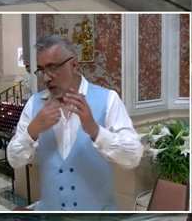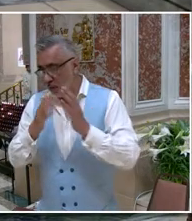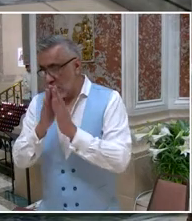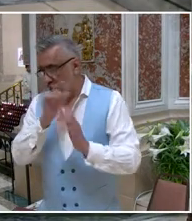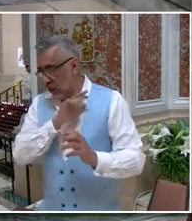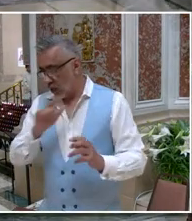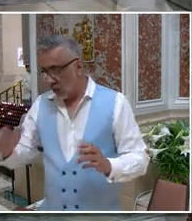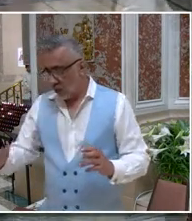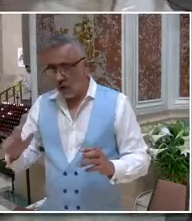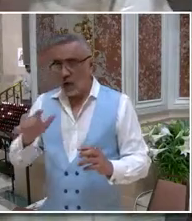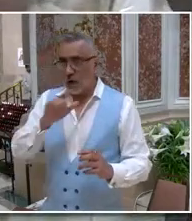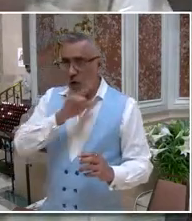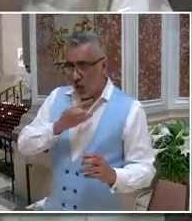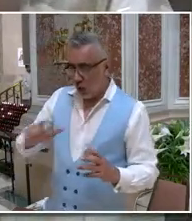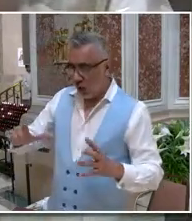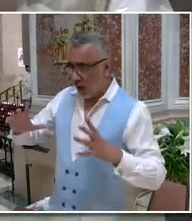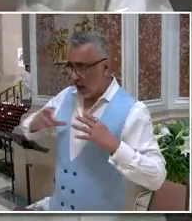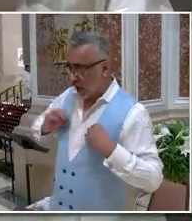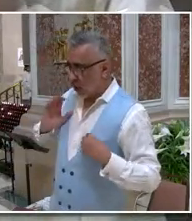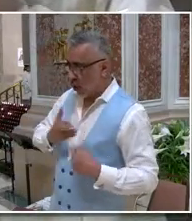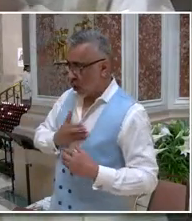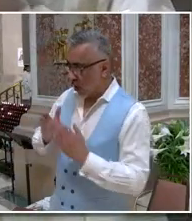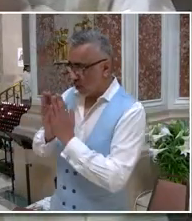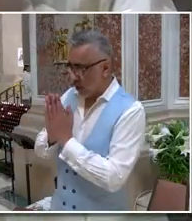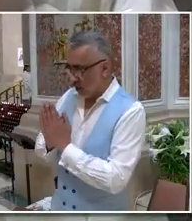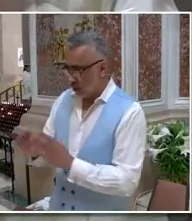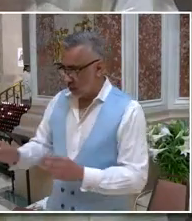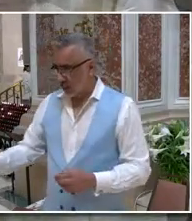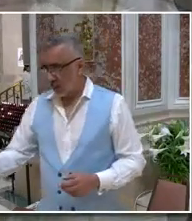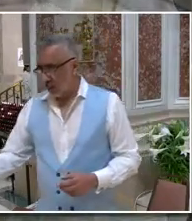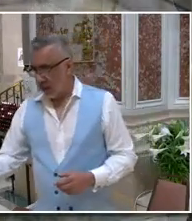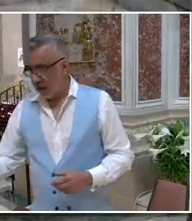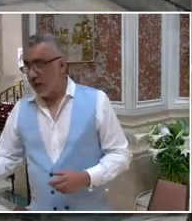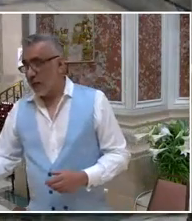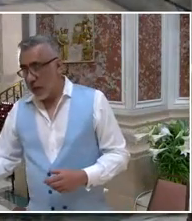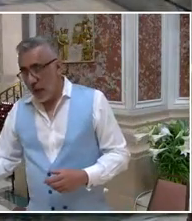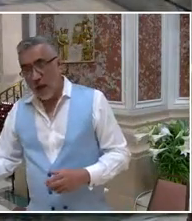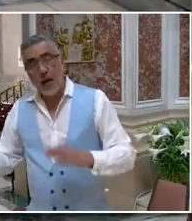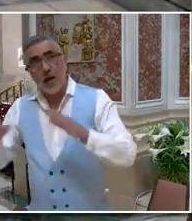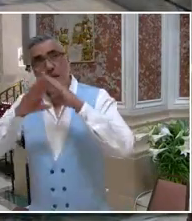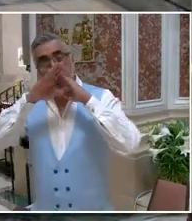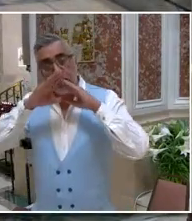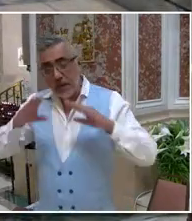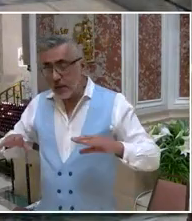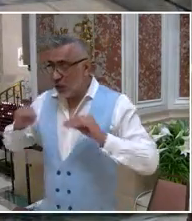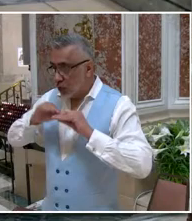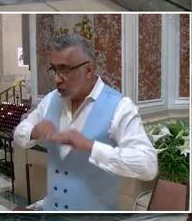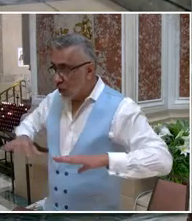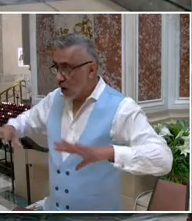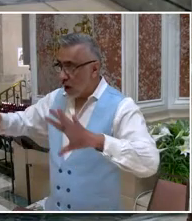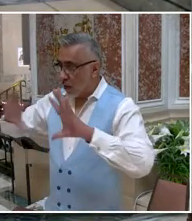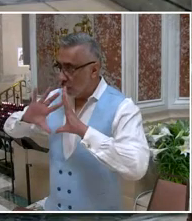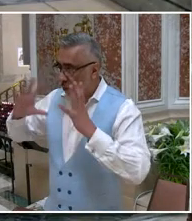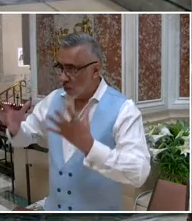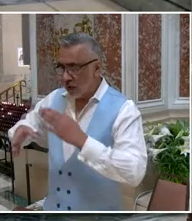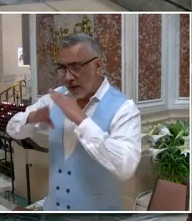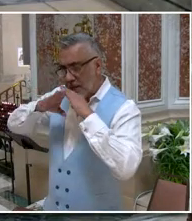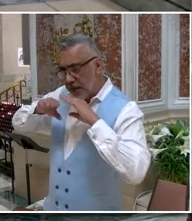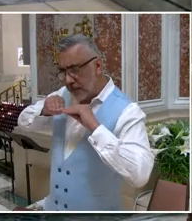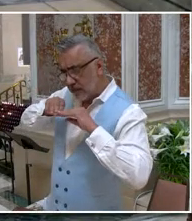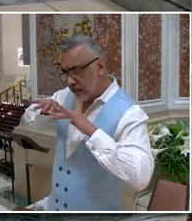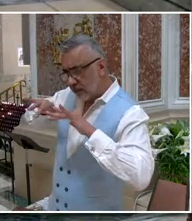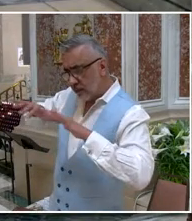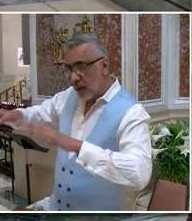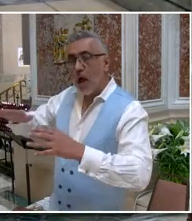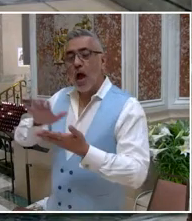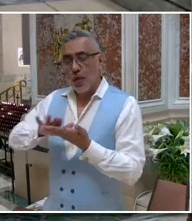Lord. Lord, hear our prayer. That peace may prevail throughout the world, and that the